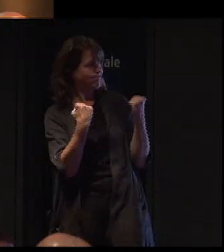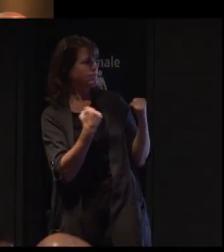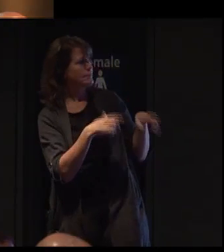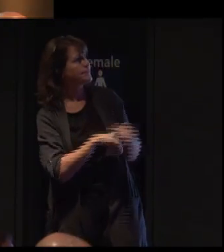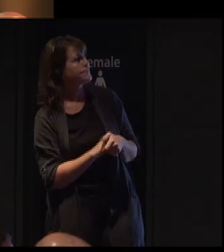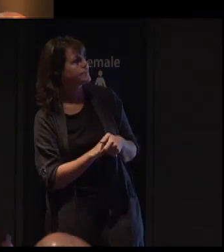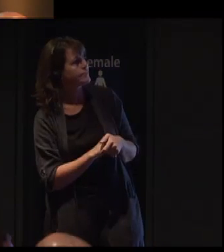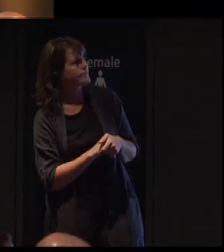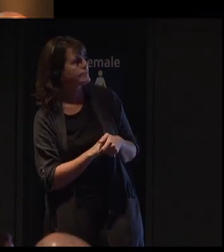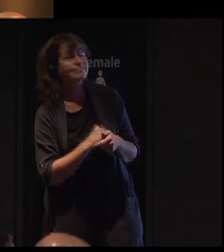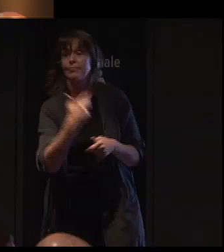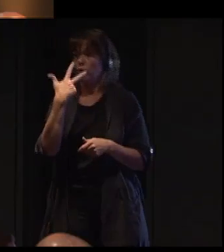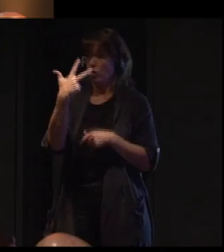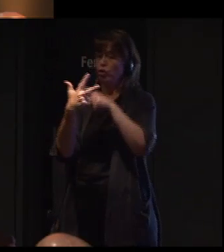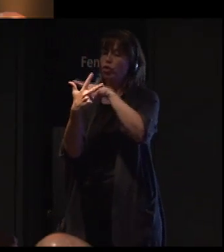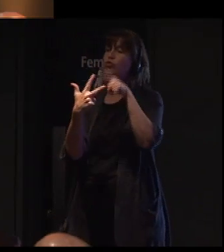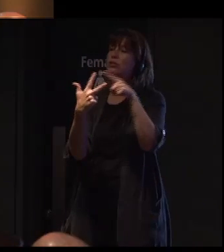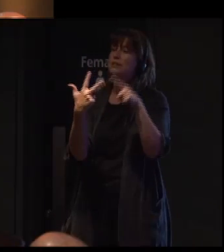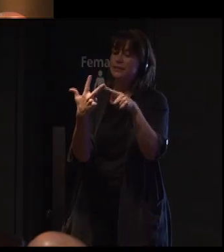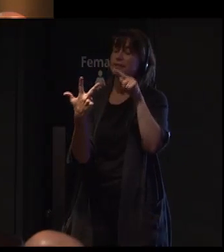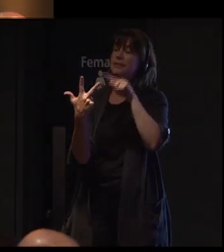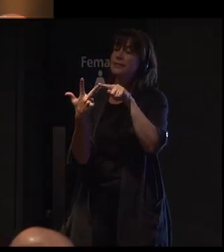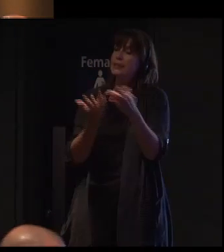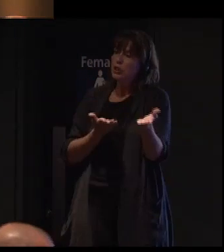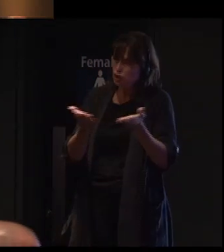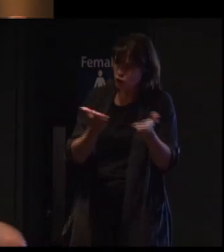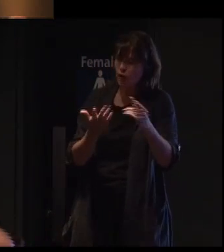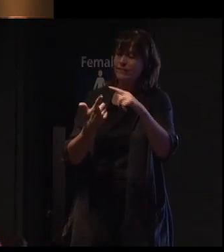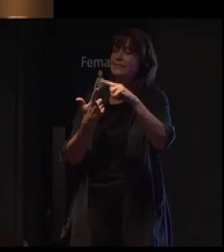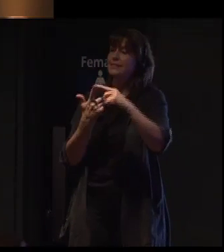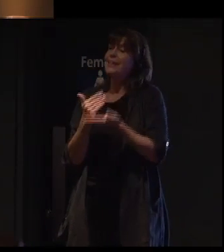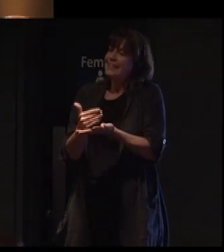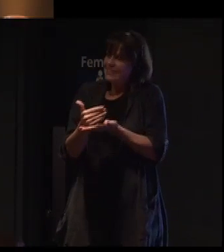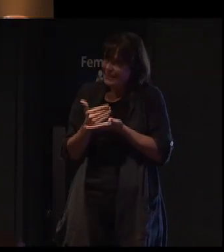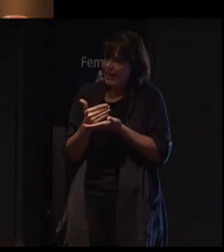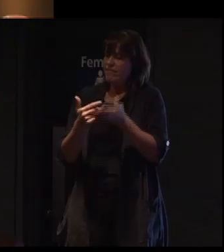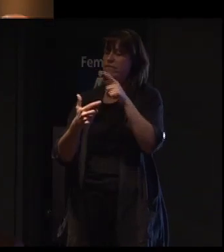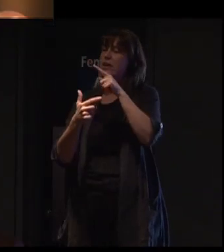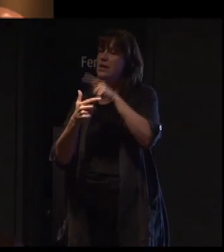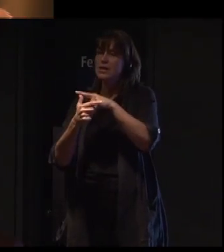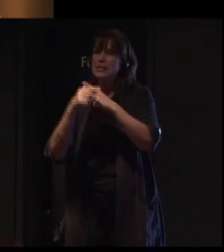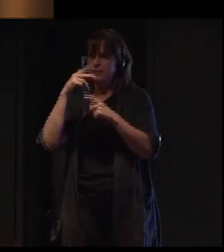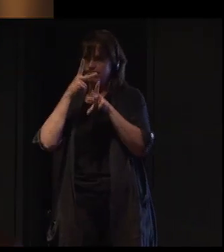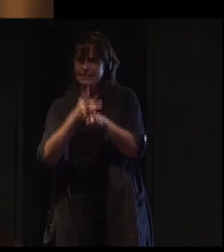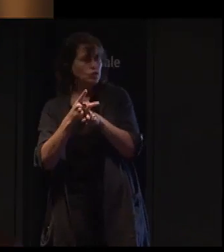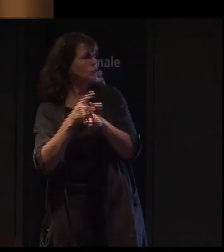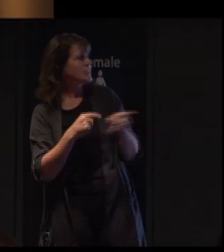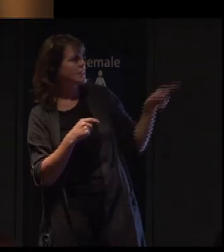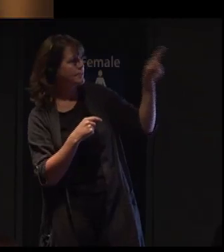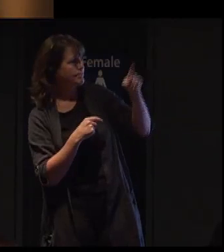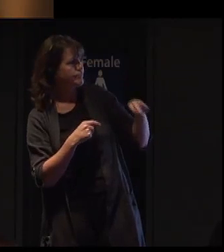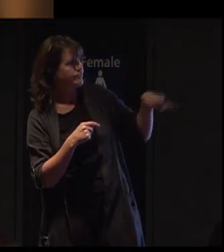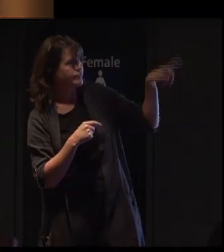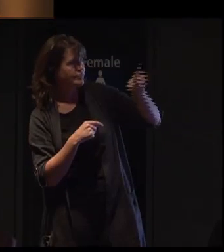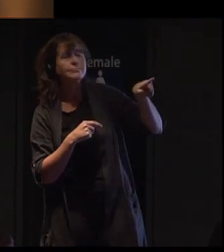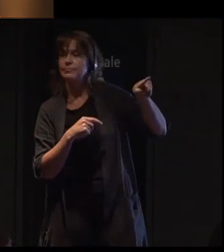As you can see in this trinity of safety, service and security, the event experience should always be at the core.